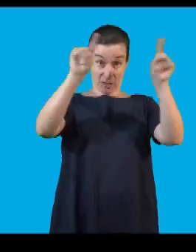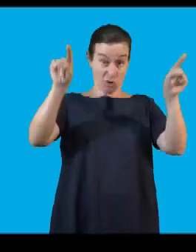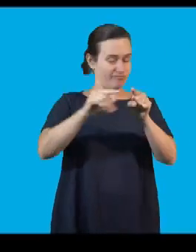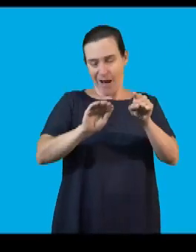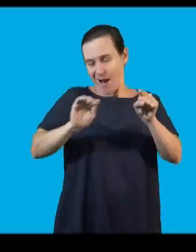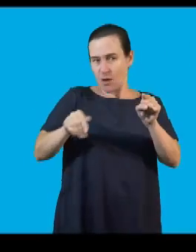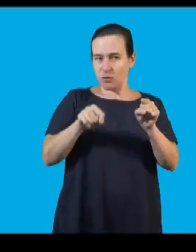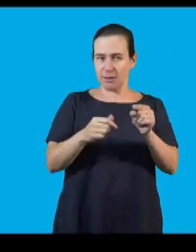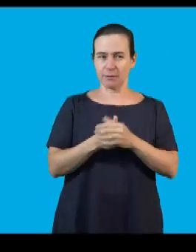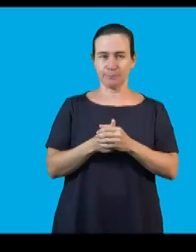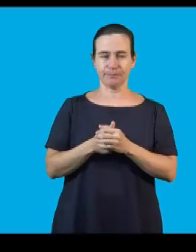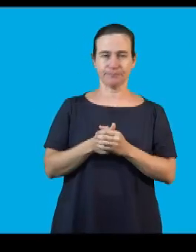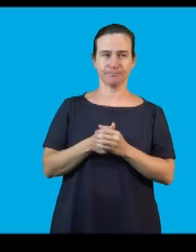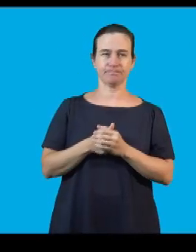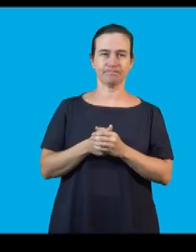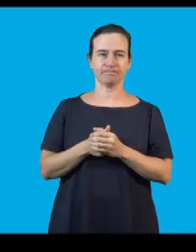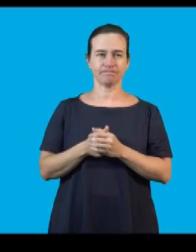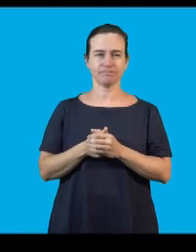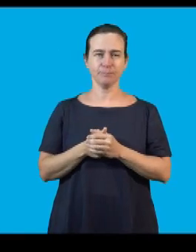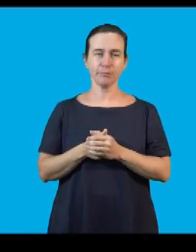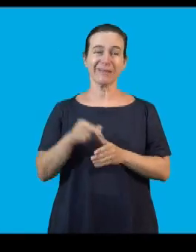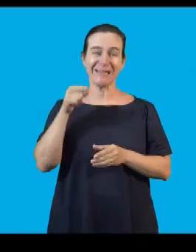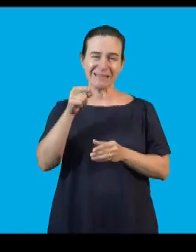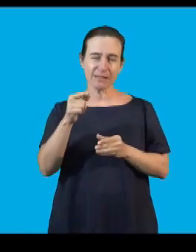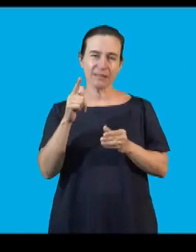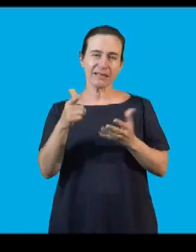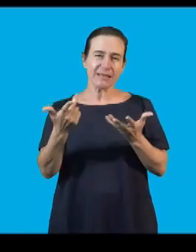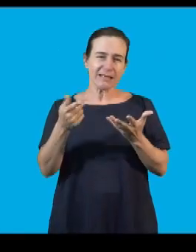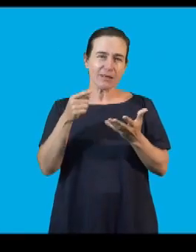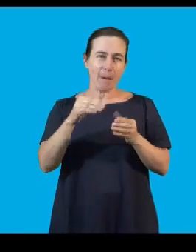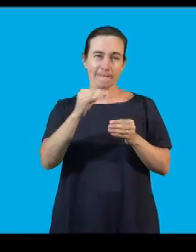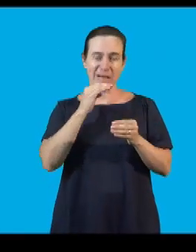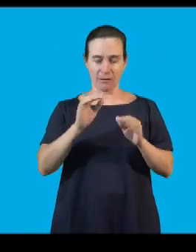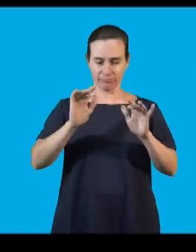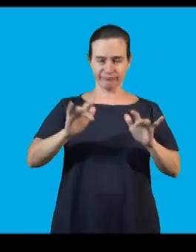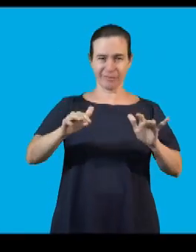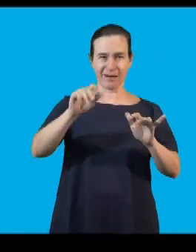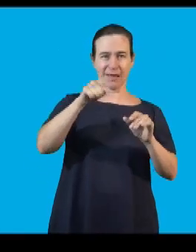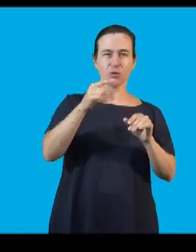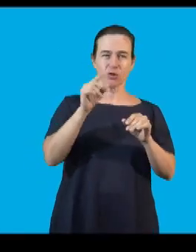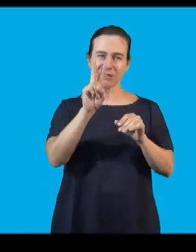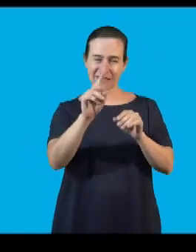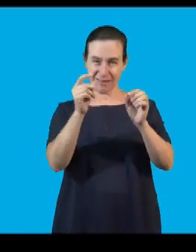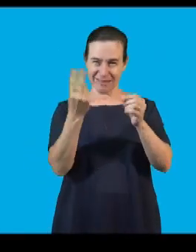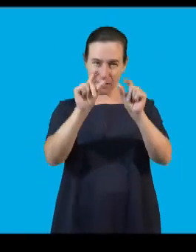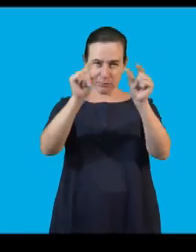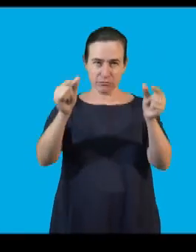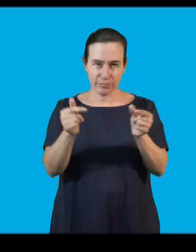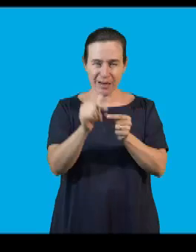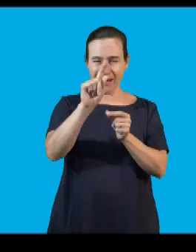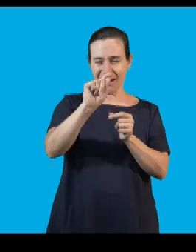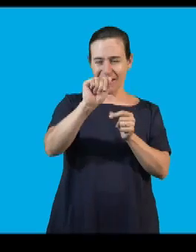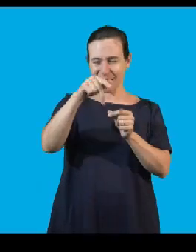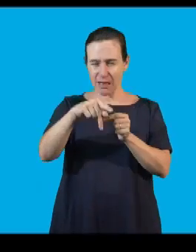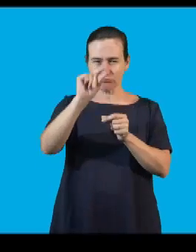words outside of the speech bubble? So it shows there that it's the sound of the typing and the clicking of